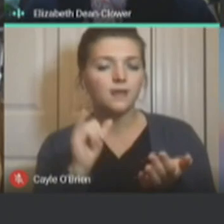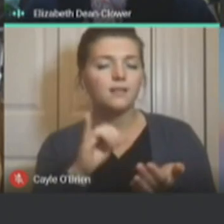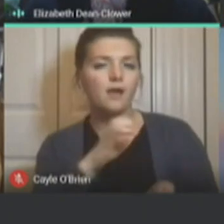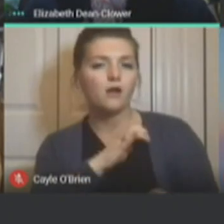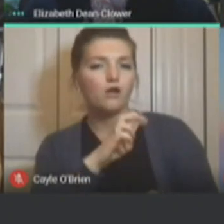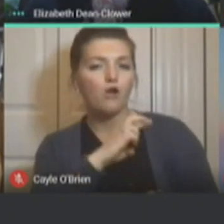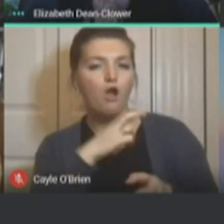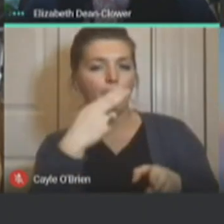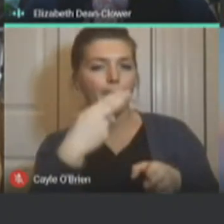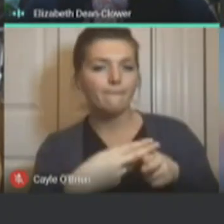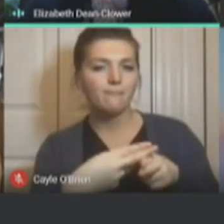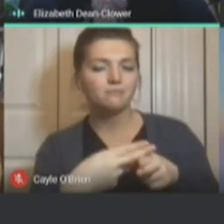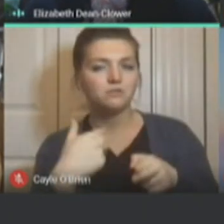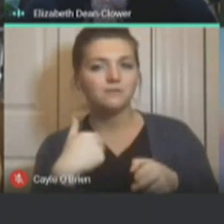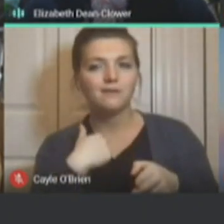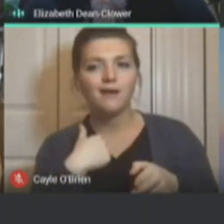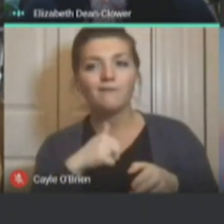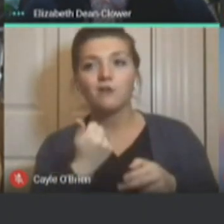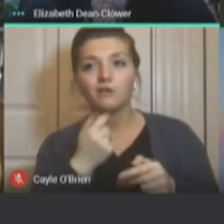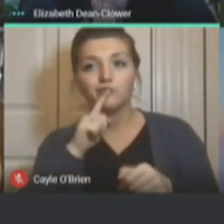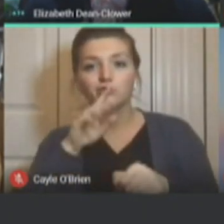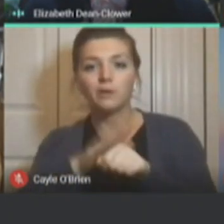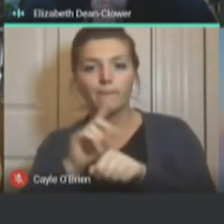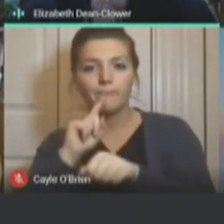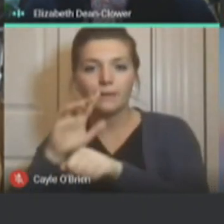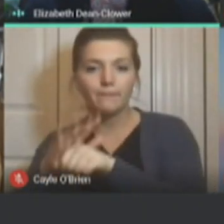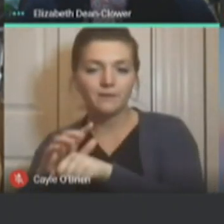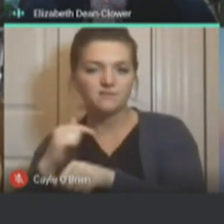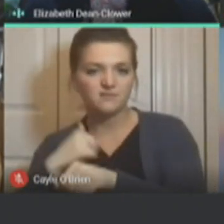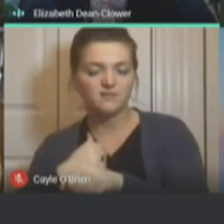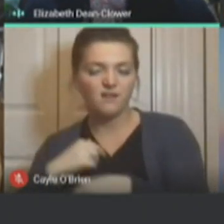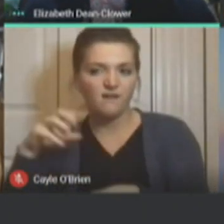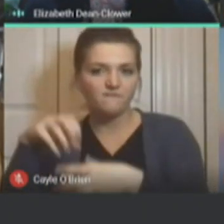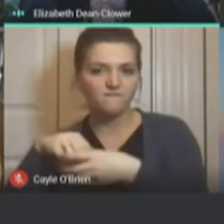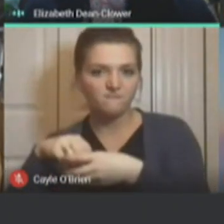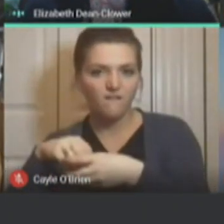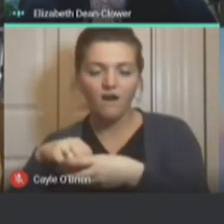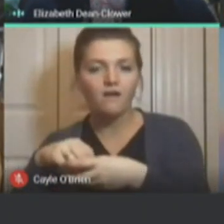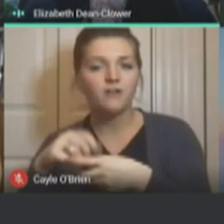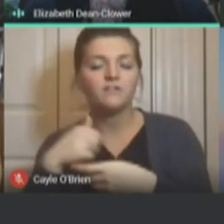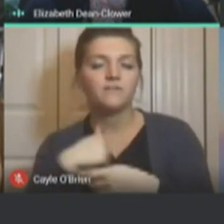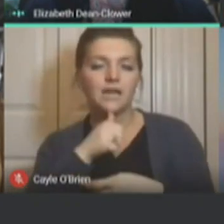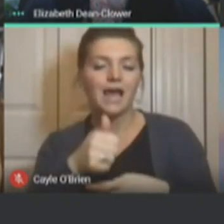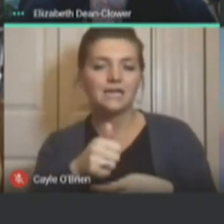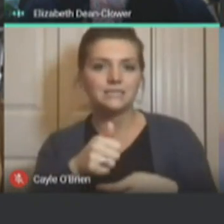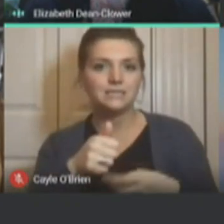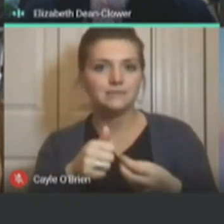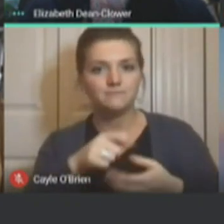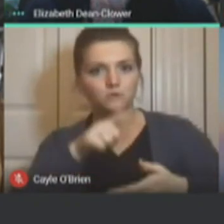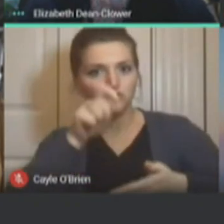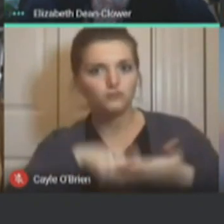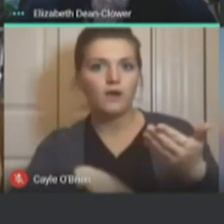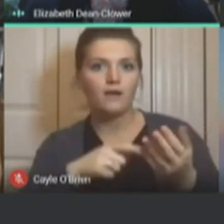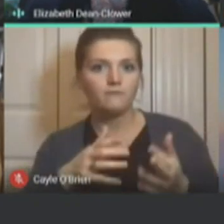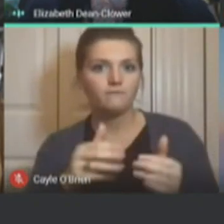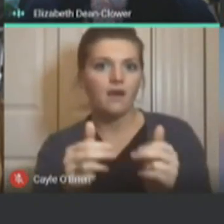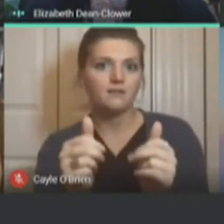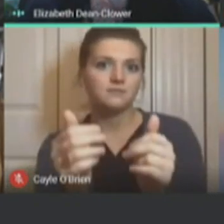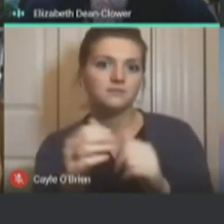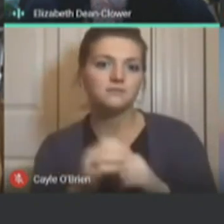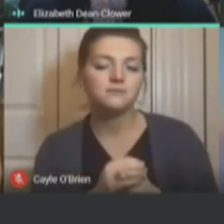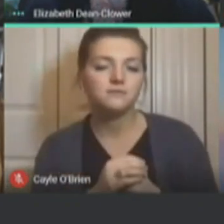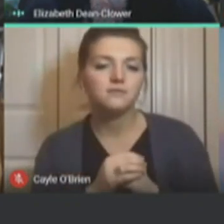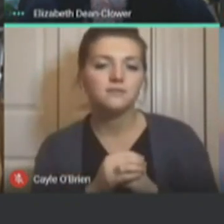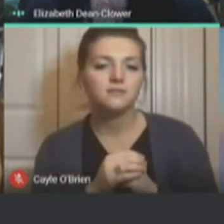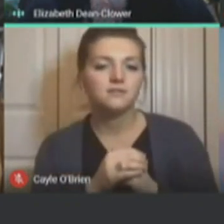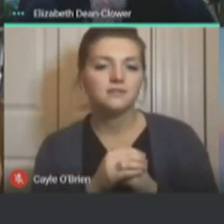other commitments that I hadn't gotten it forwarded as punctually as I had hoped by a long. It wasn't close to